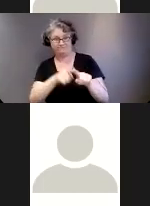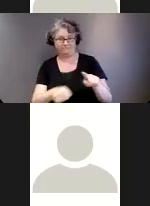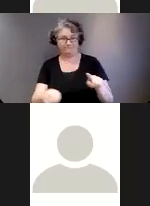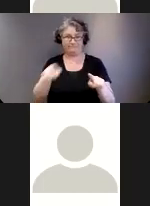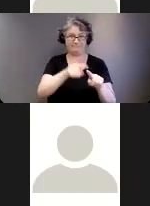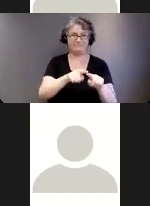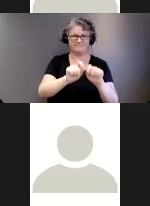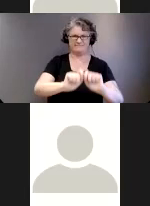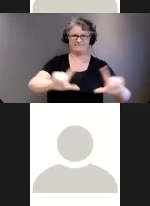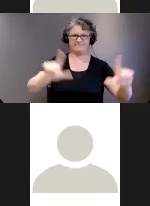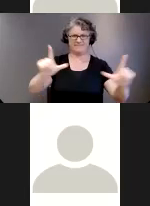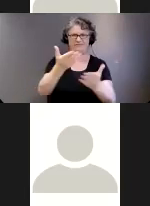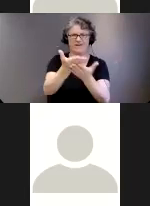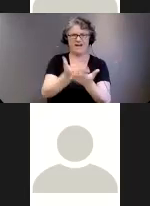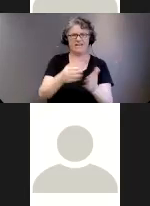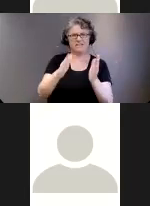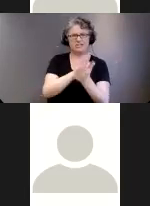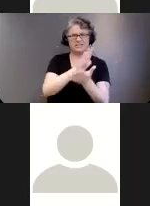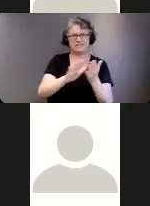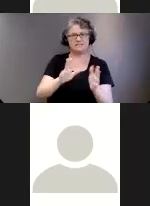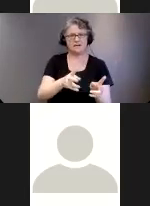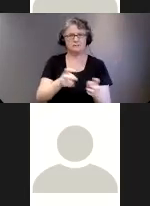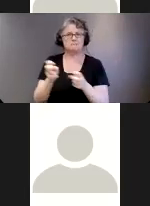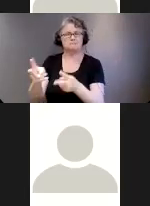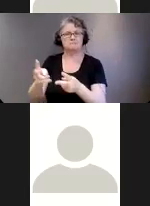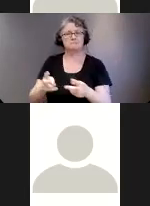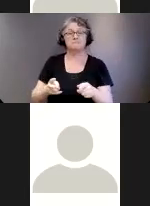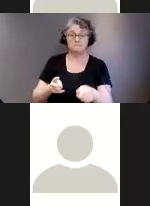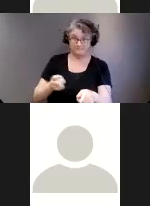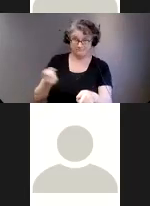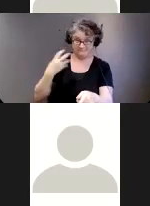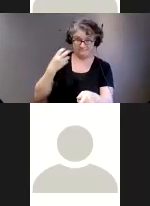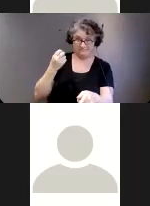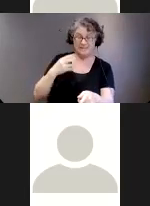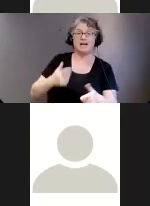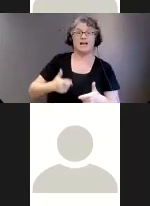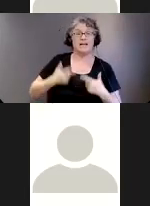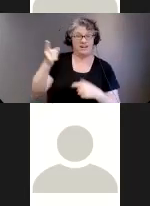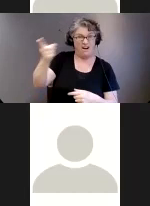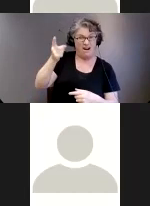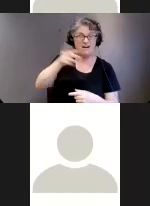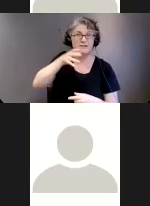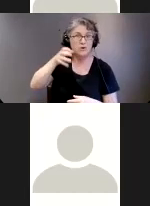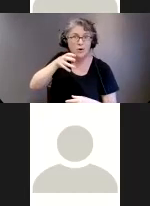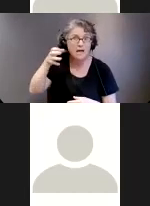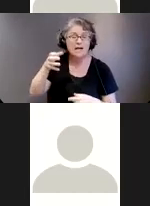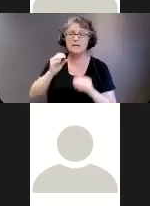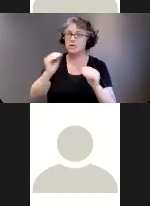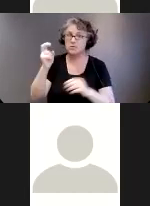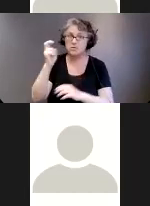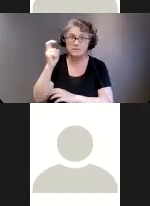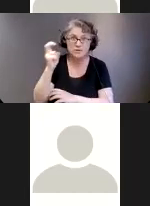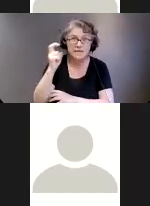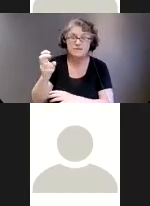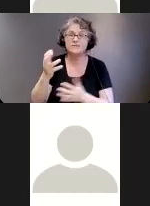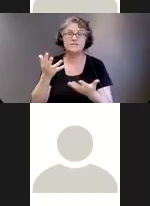to the wise fact sheets. Living rurally, absolutely, and no transportation. I think there's different pieces with